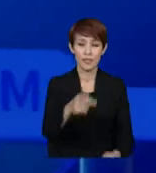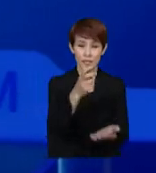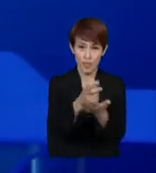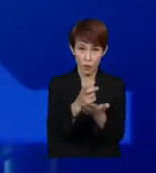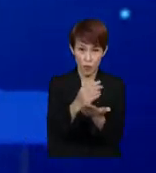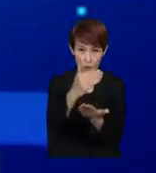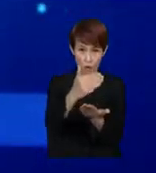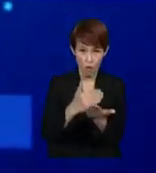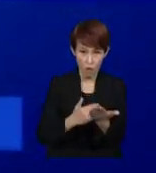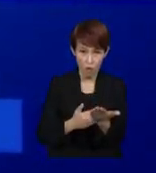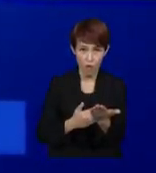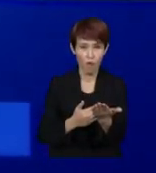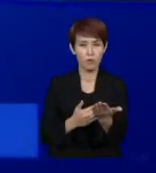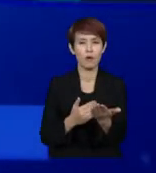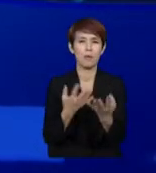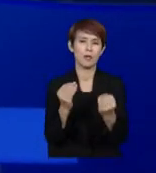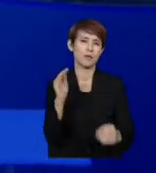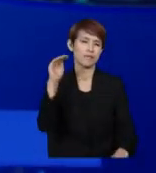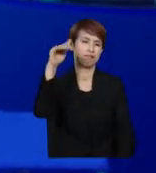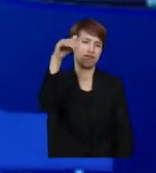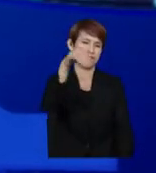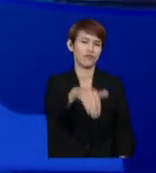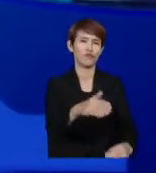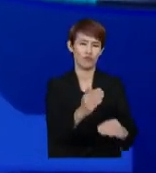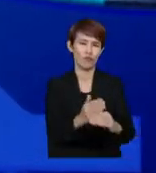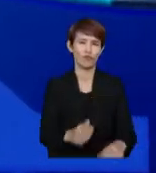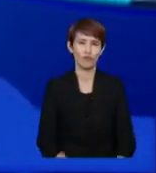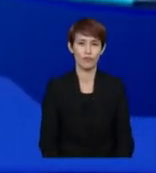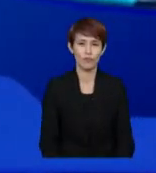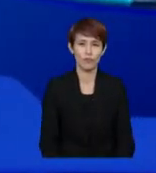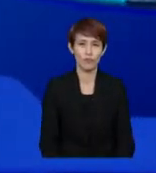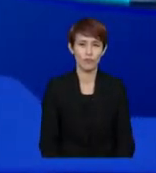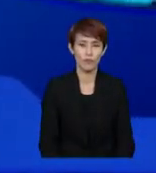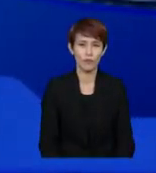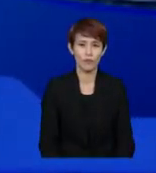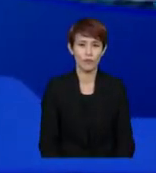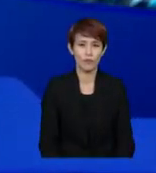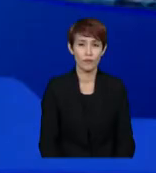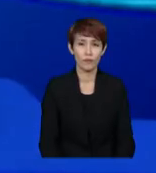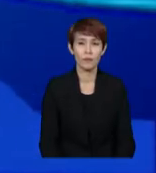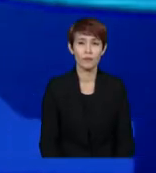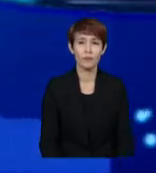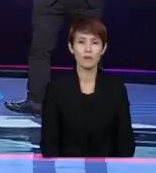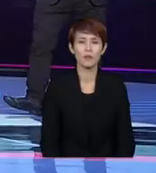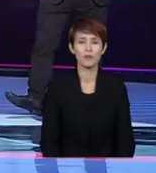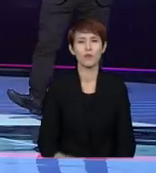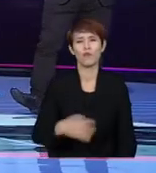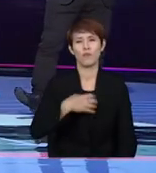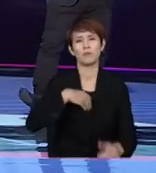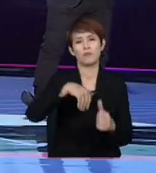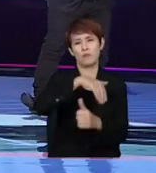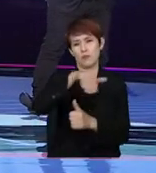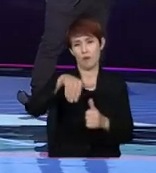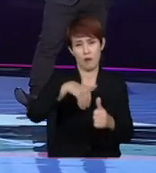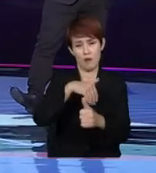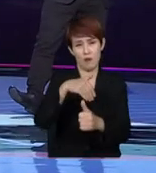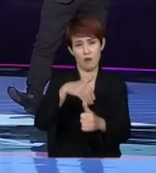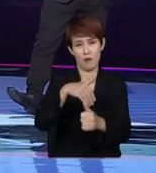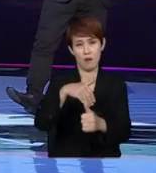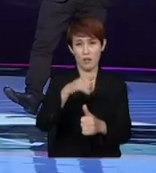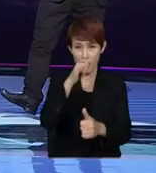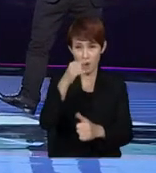very often in a state of disrepair. However, to somehow try to maybe repair them, or perhaps even improve